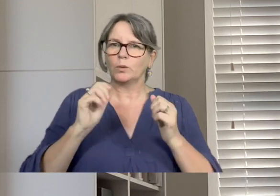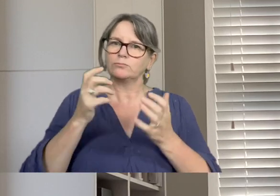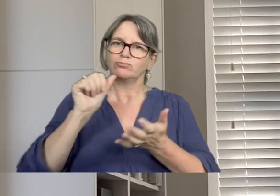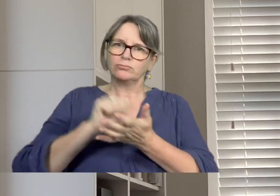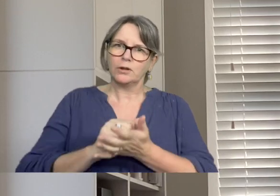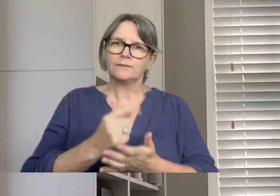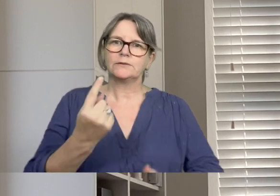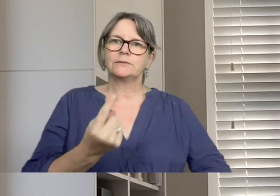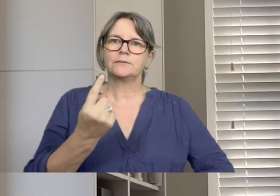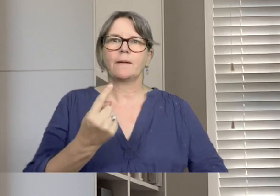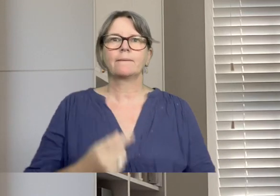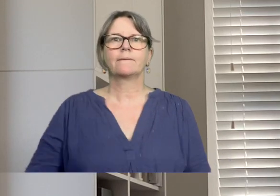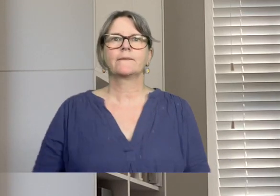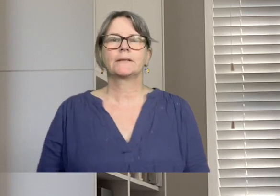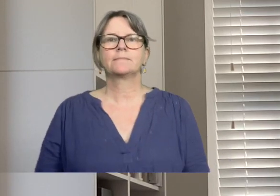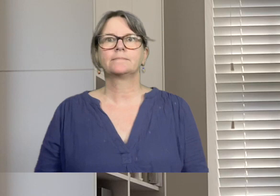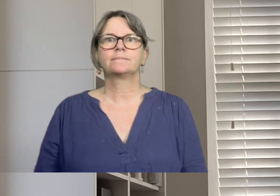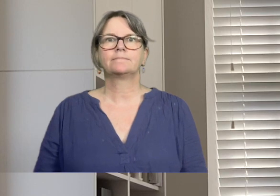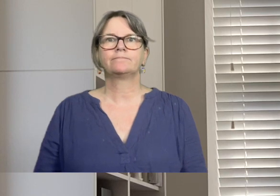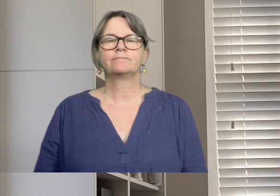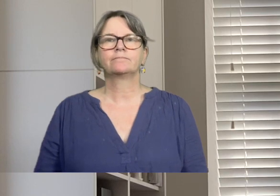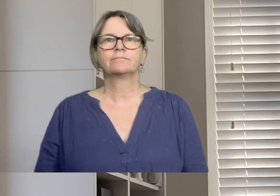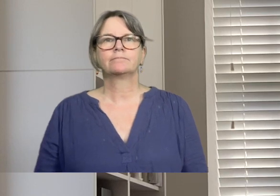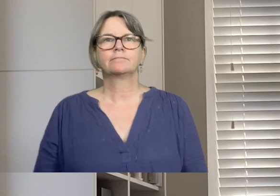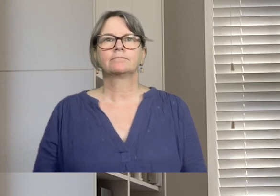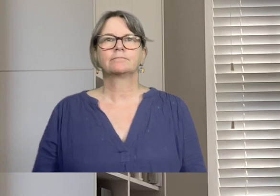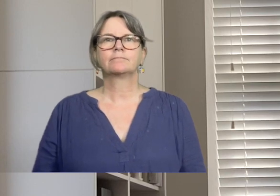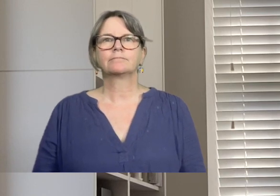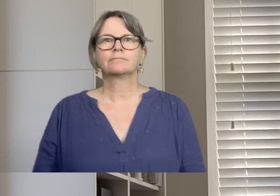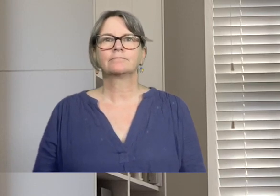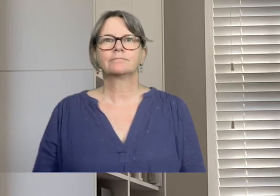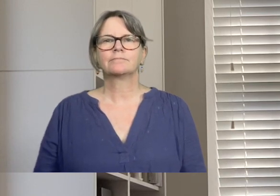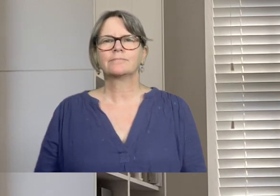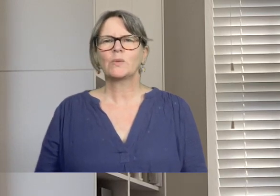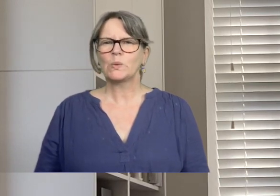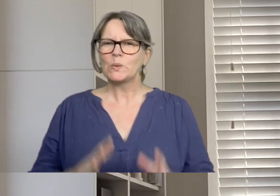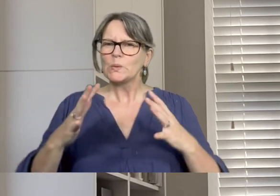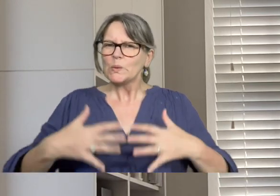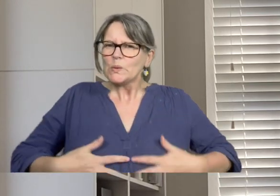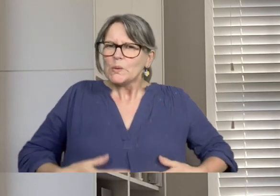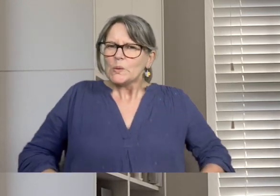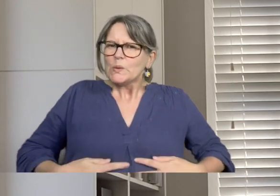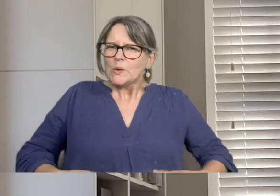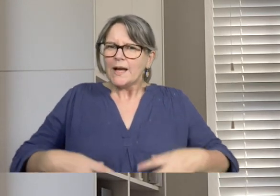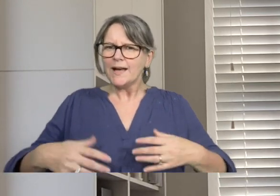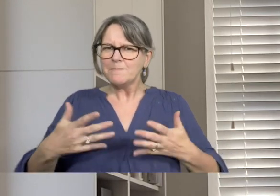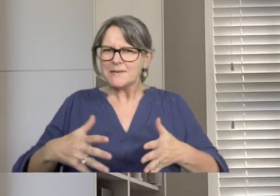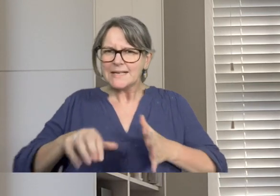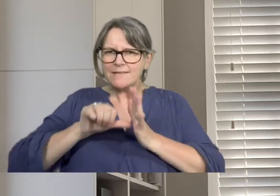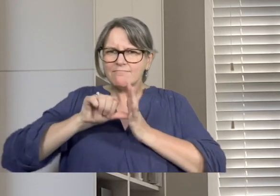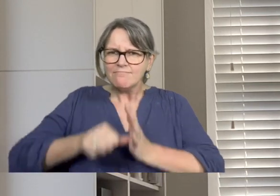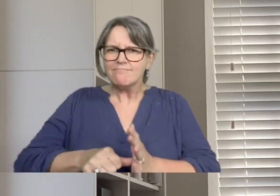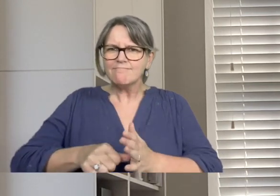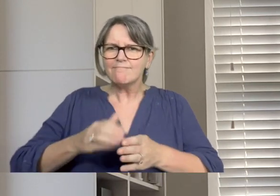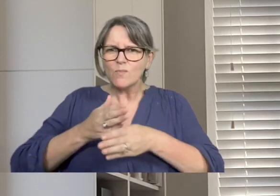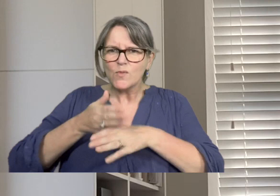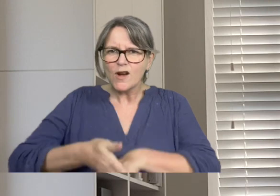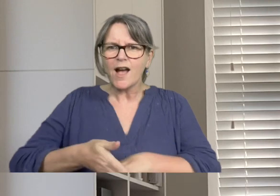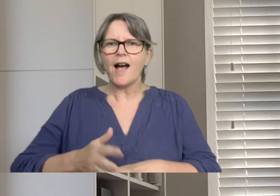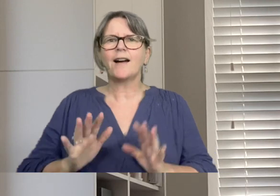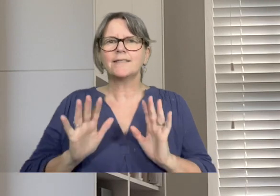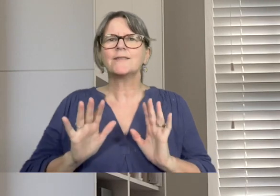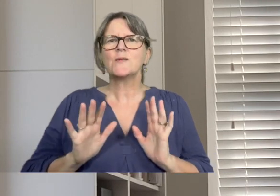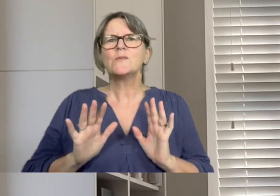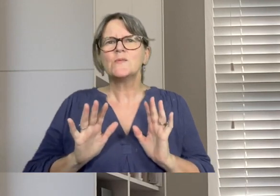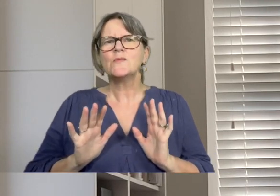do something different, do whatever you need to do to just be kind to those abdominals that have just done a